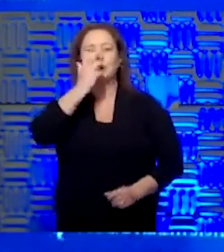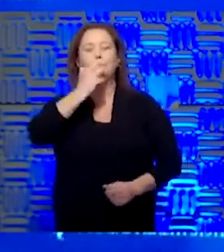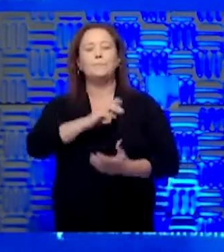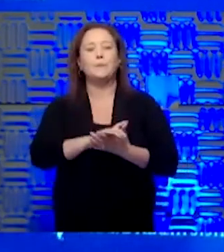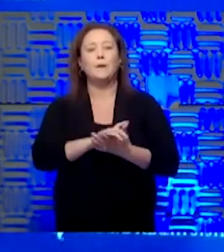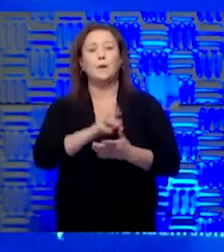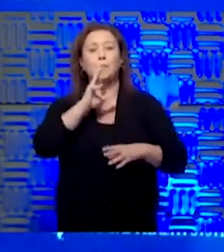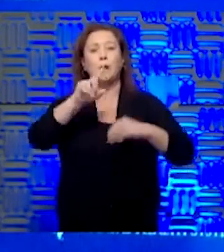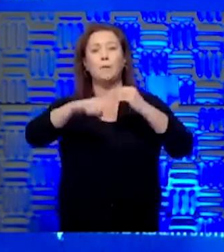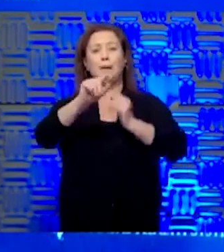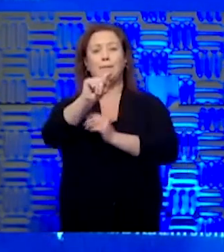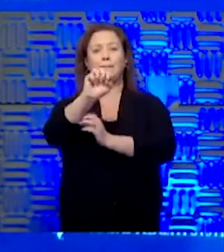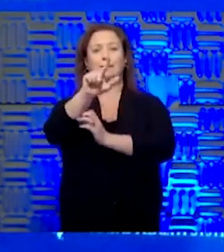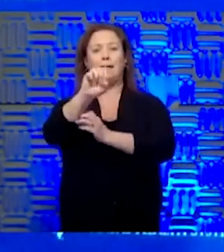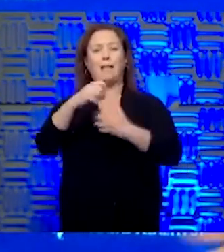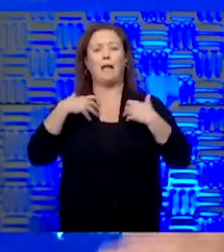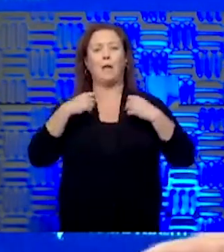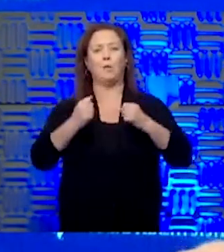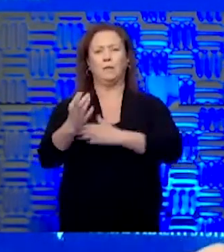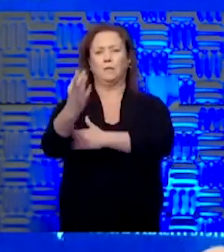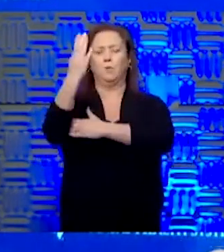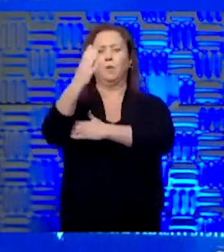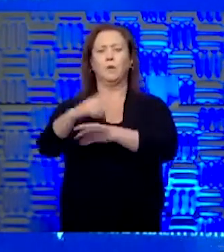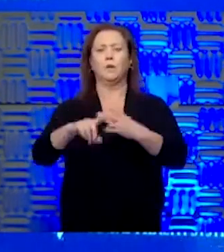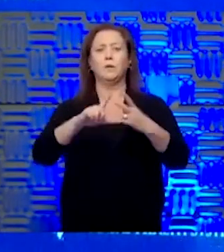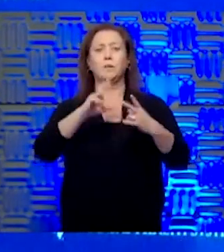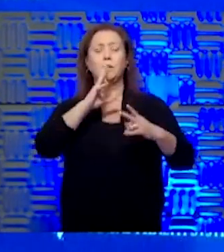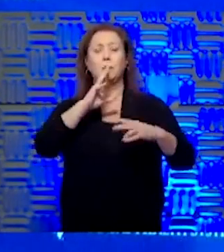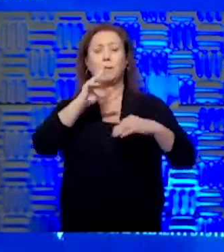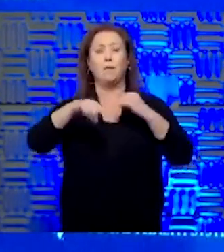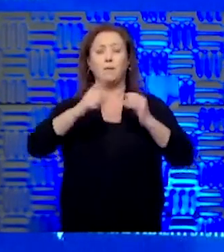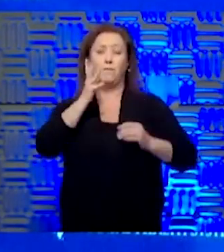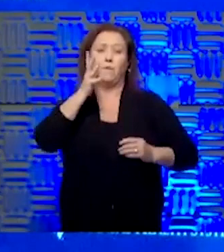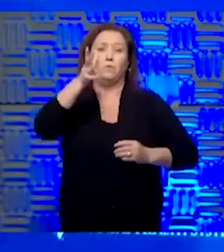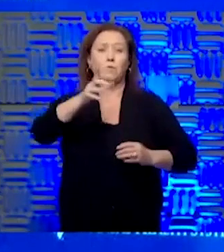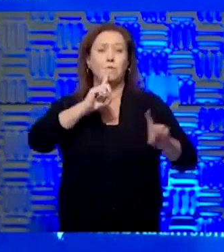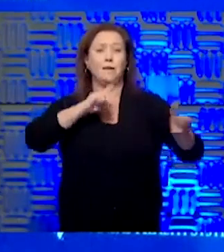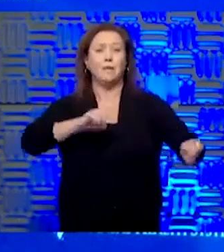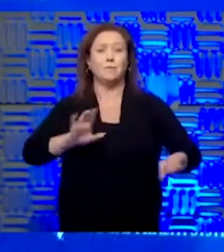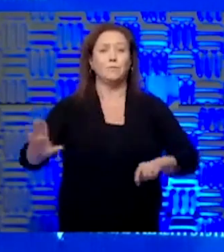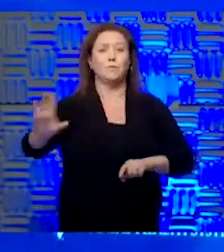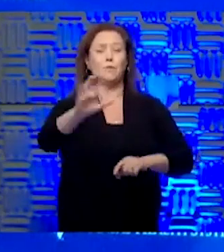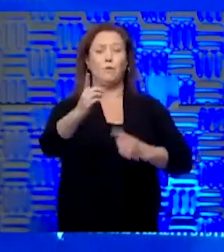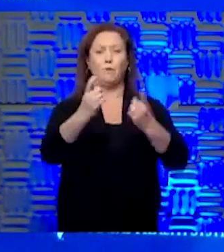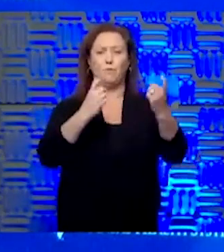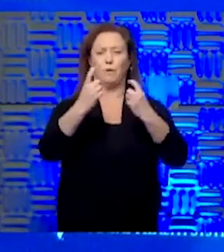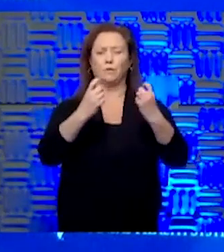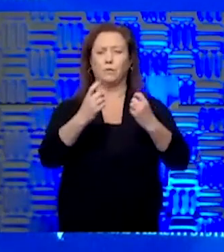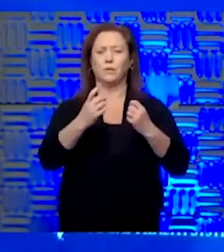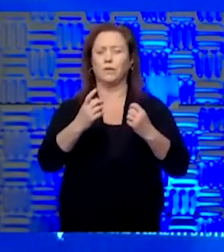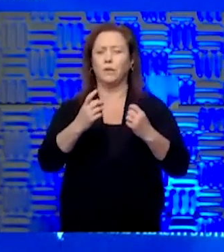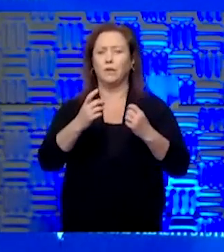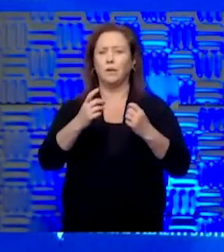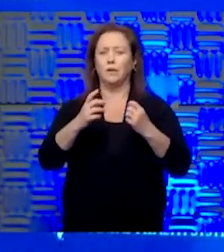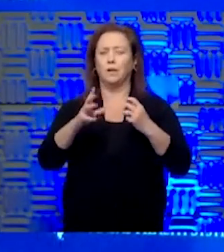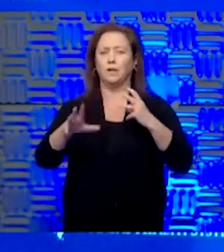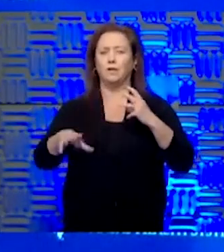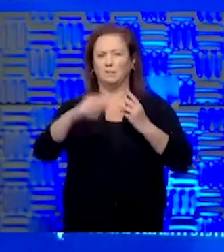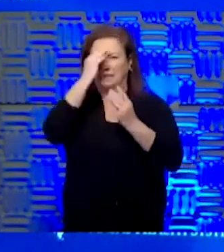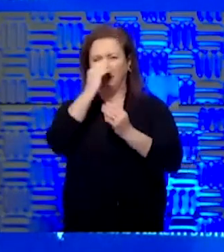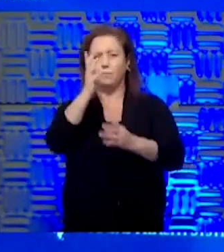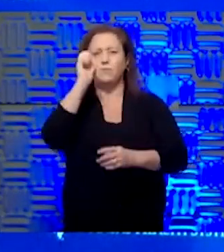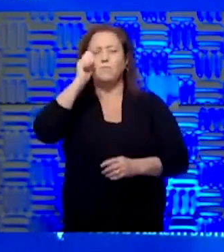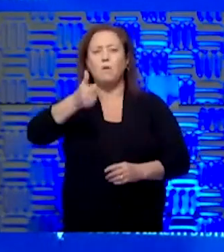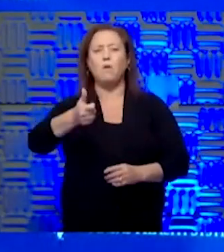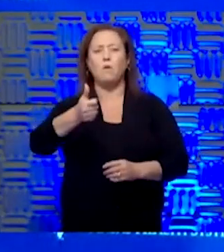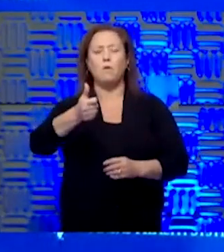of talk about telehealth this morning. We're going to talk a little bit about what the future holds, obviously answer your questions. Just to plug and a heads up about